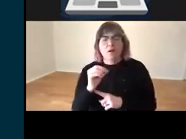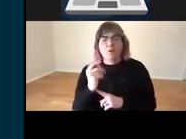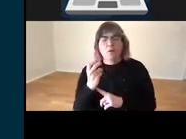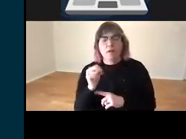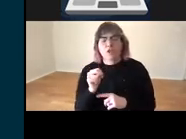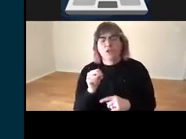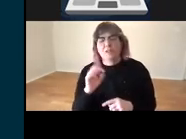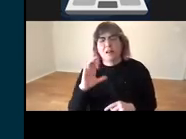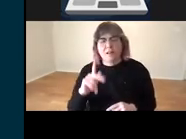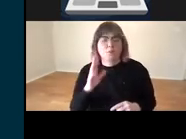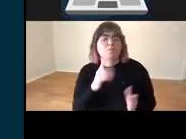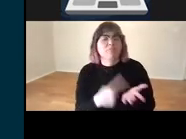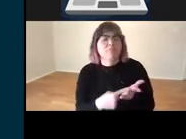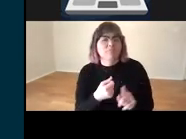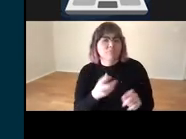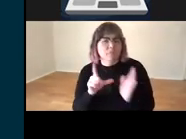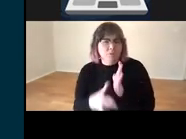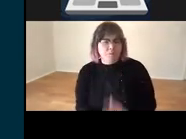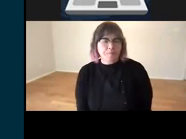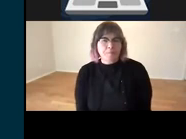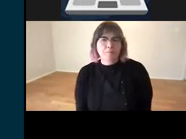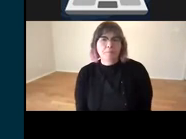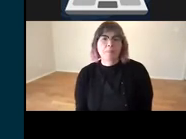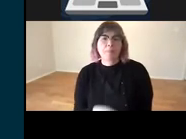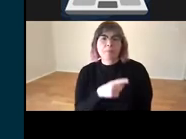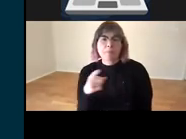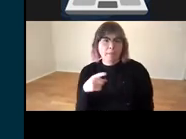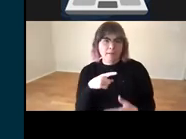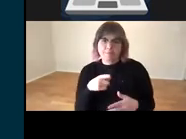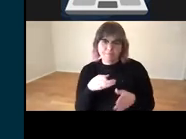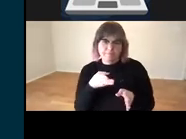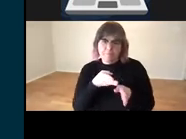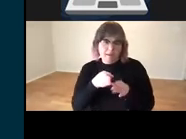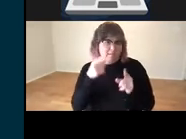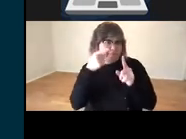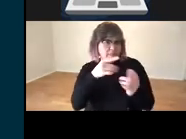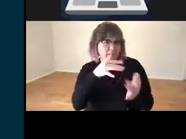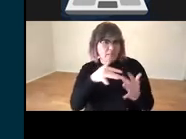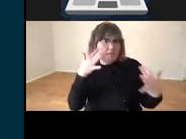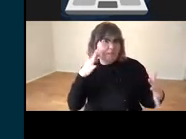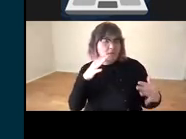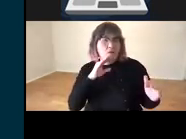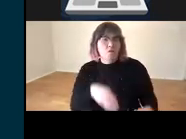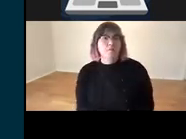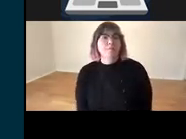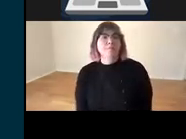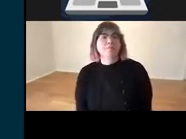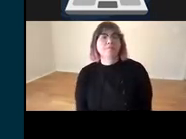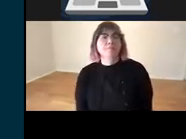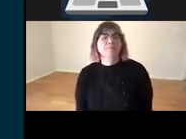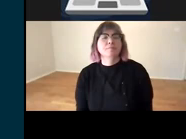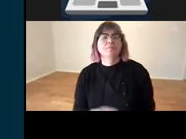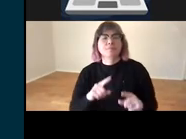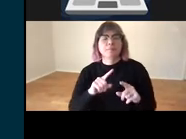bit more about next. And so this is kind of the main way that we study sound in the ocean. And there are a couple